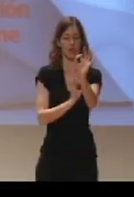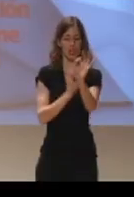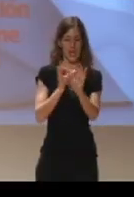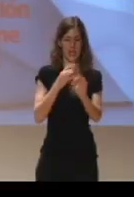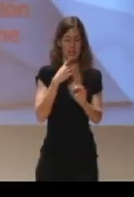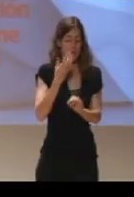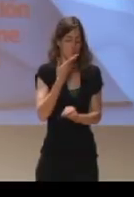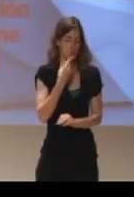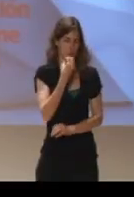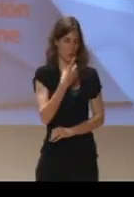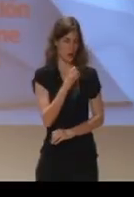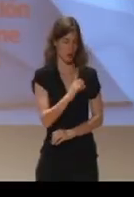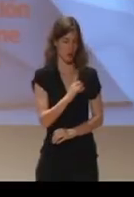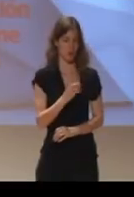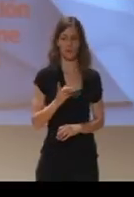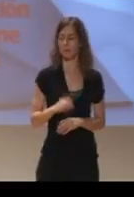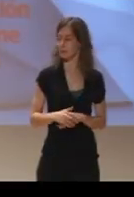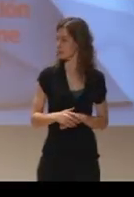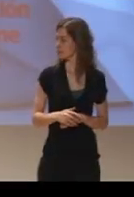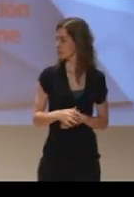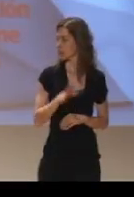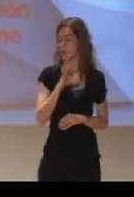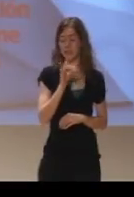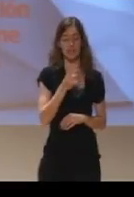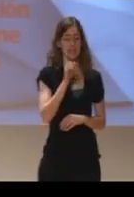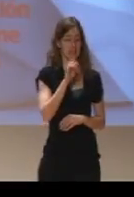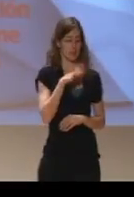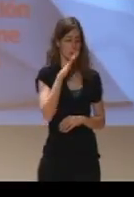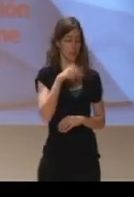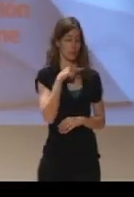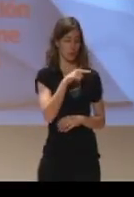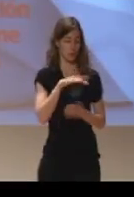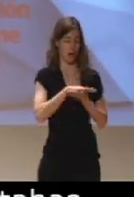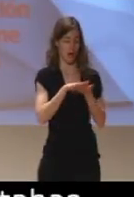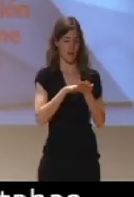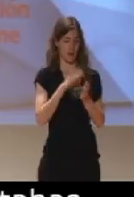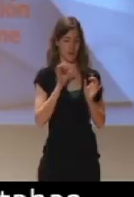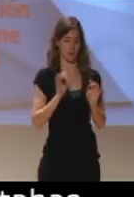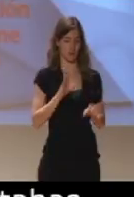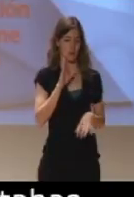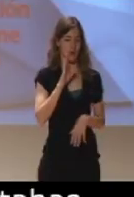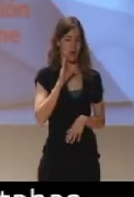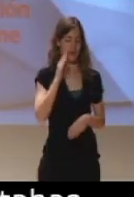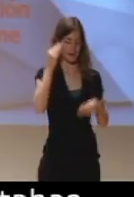sorry, they're not using the microphone. Yes, and what you were saying before,